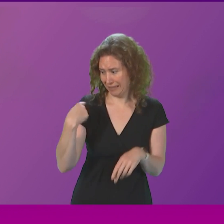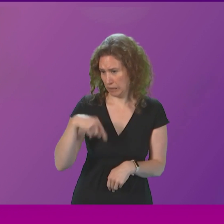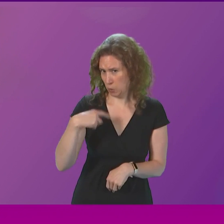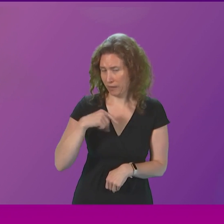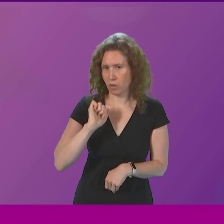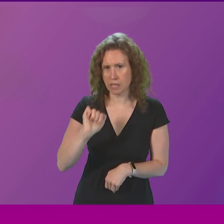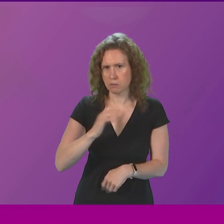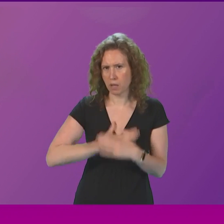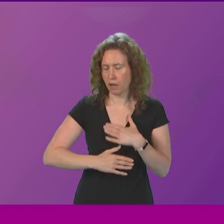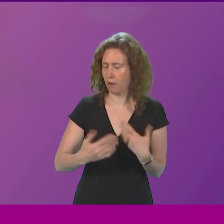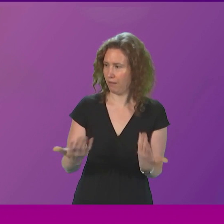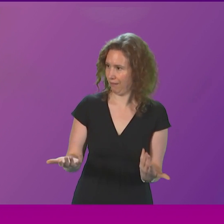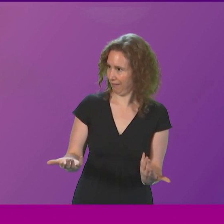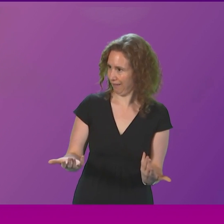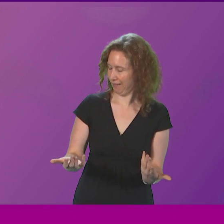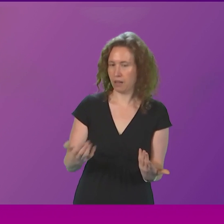week shows an incredible